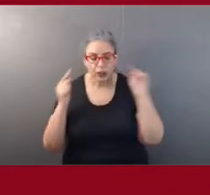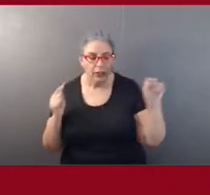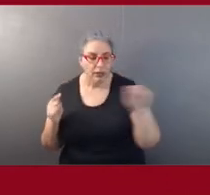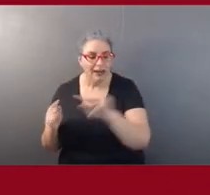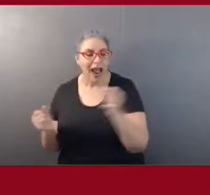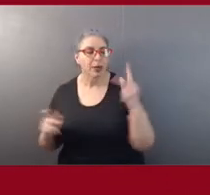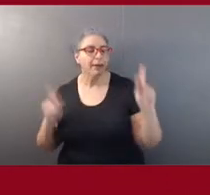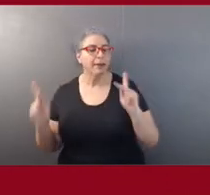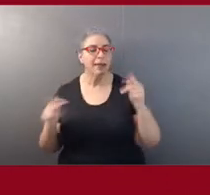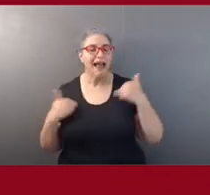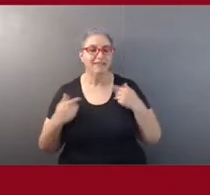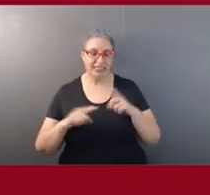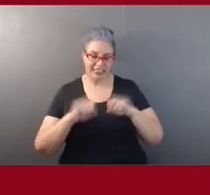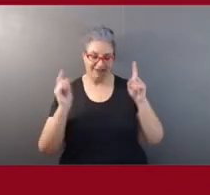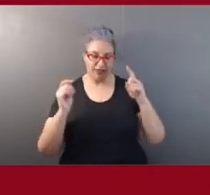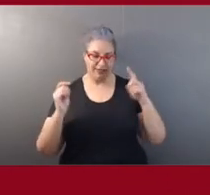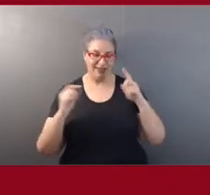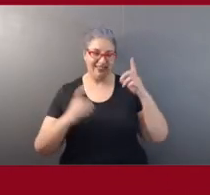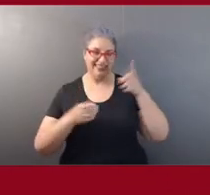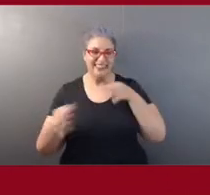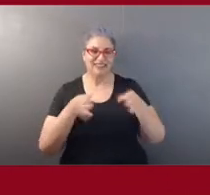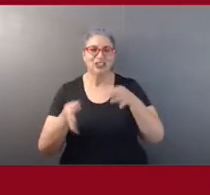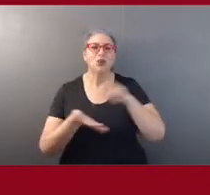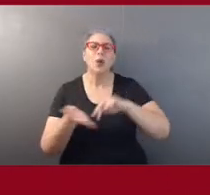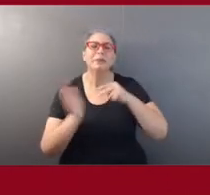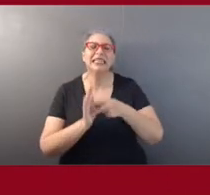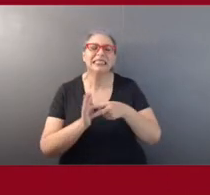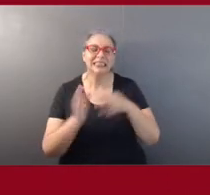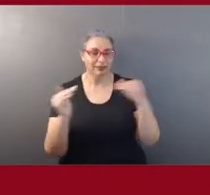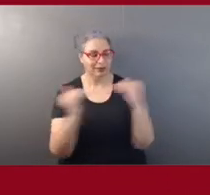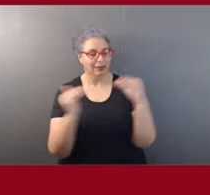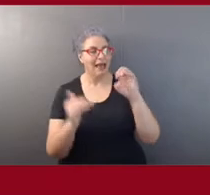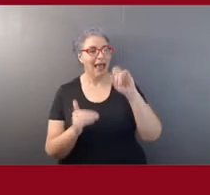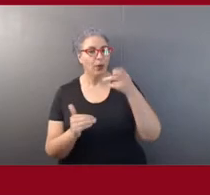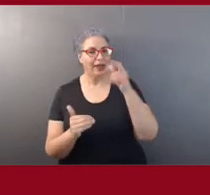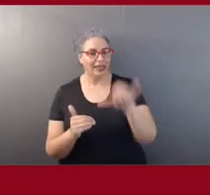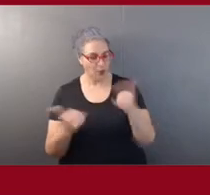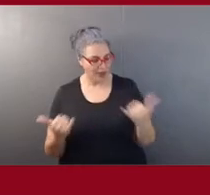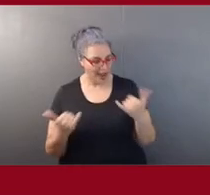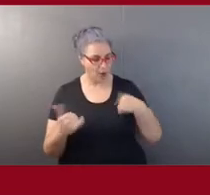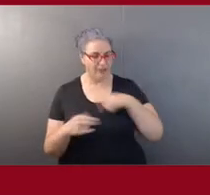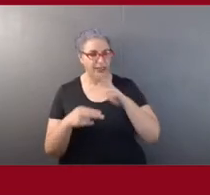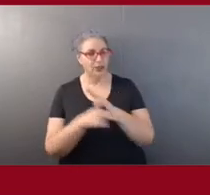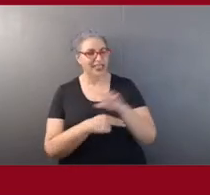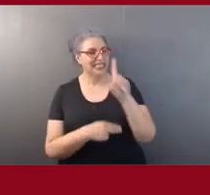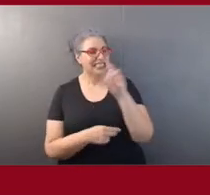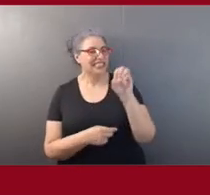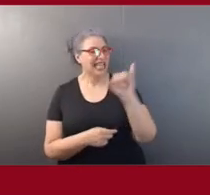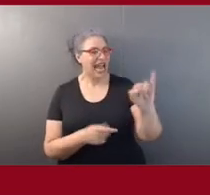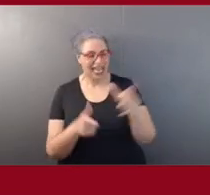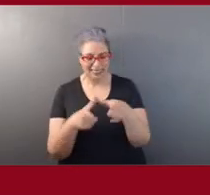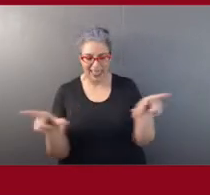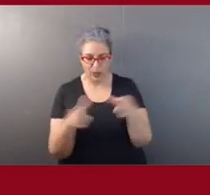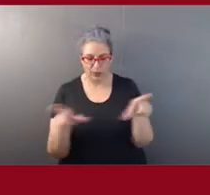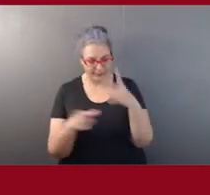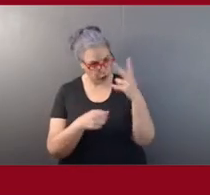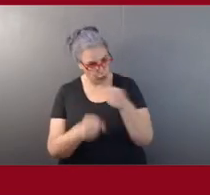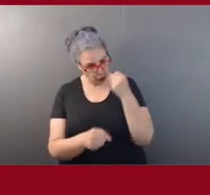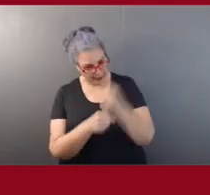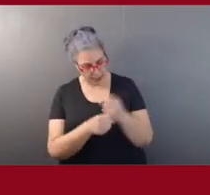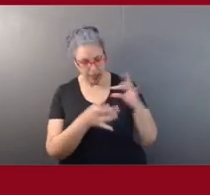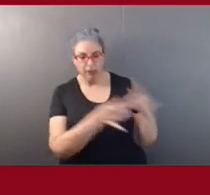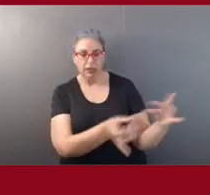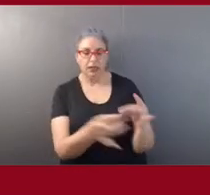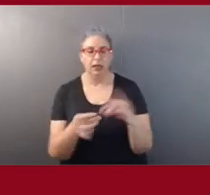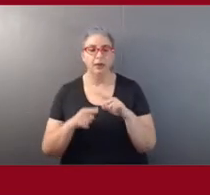different definitions of what equity means. And so we've been now in this DEI language space for 2 years, hot and heavy, but like people